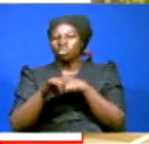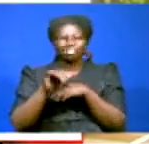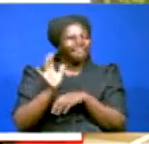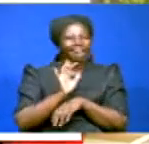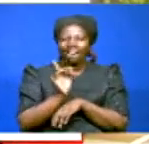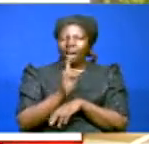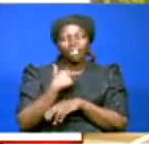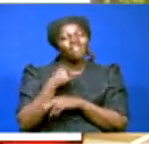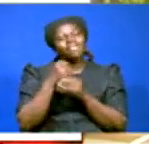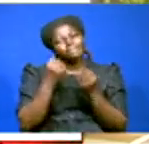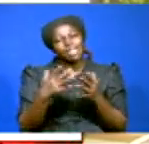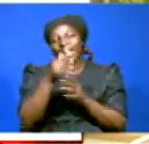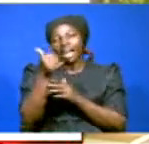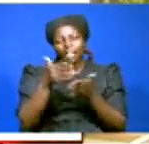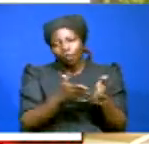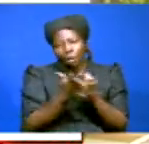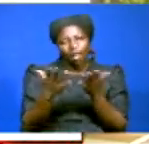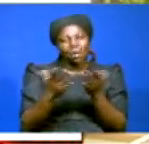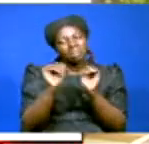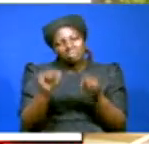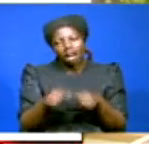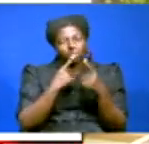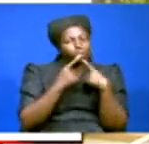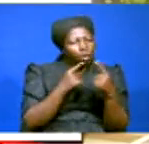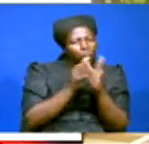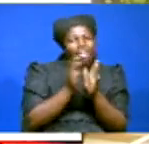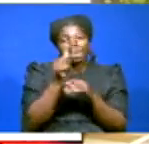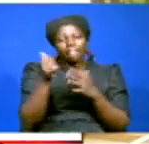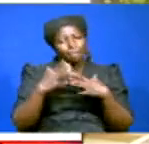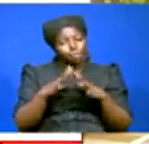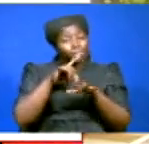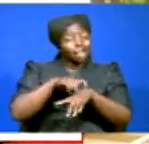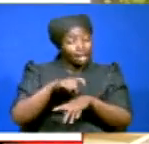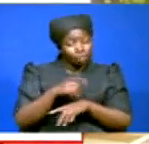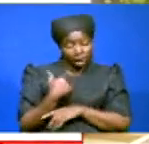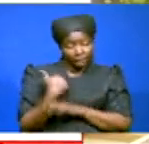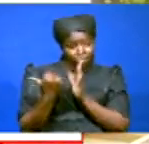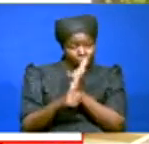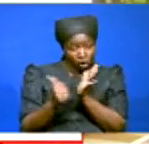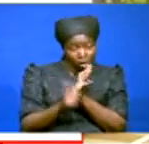many ways that you can share with other people when you have these